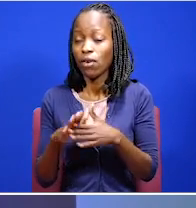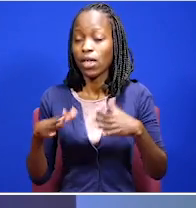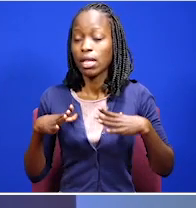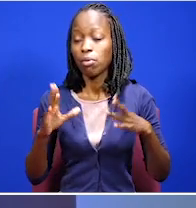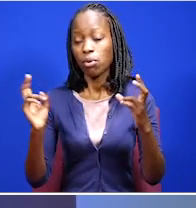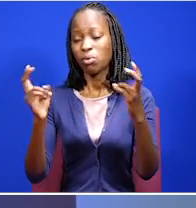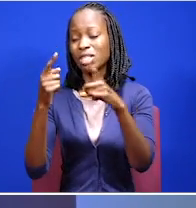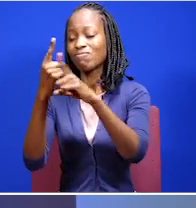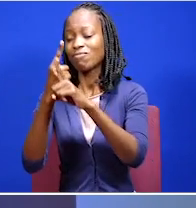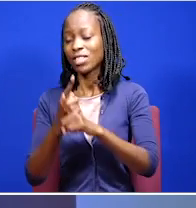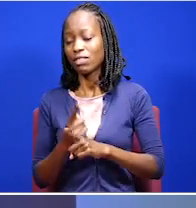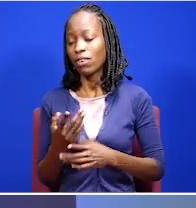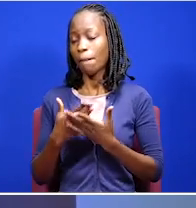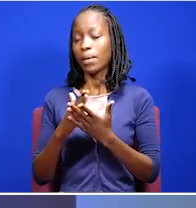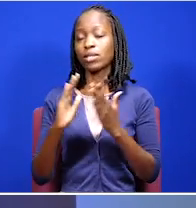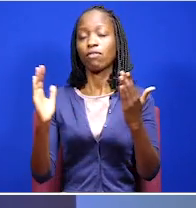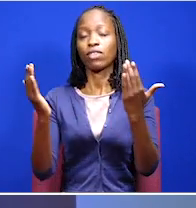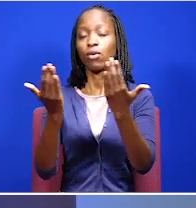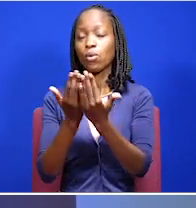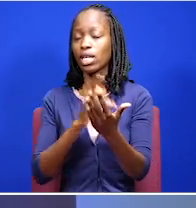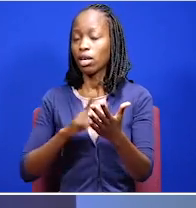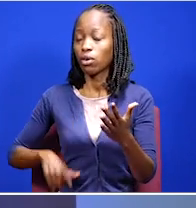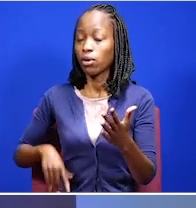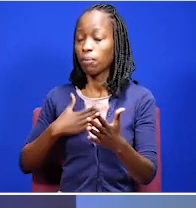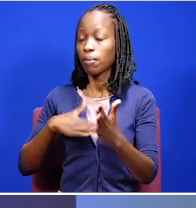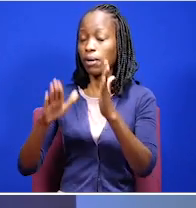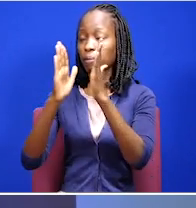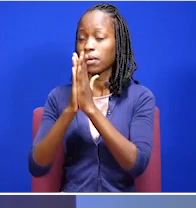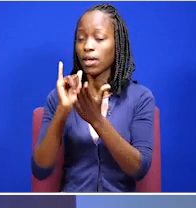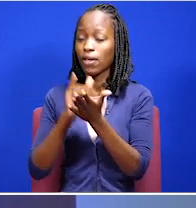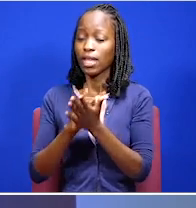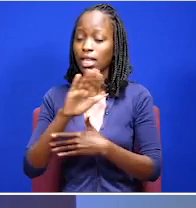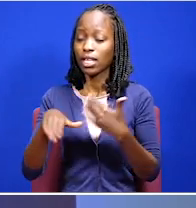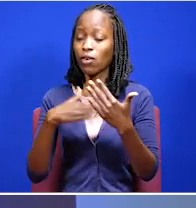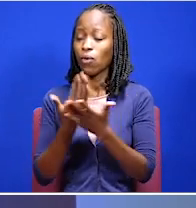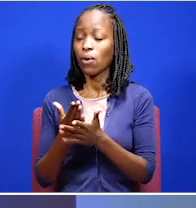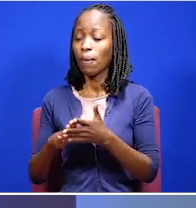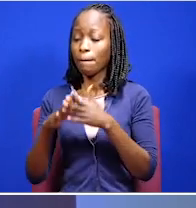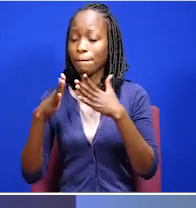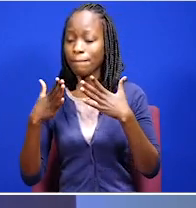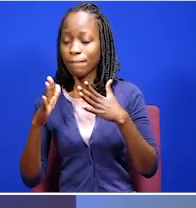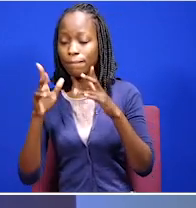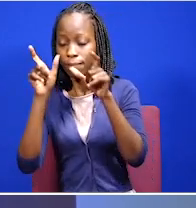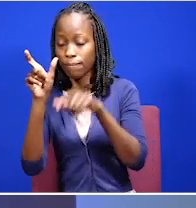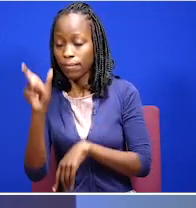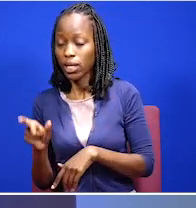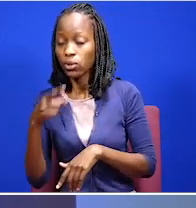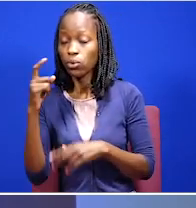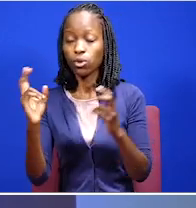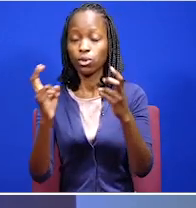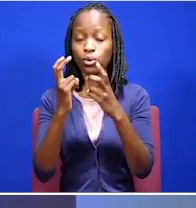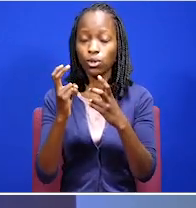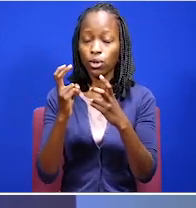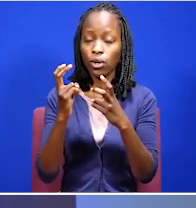witnesses that are scattered across the globe, dear Father. And I pray that each and every one that is part of this great